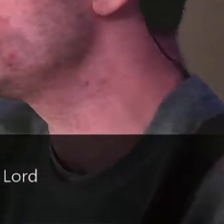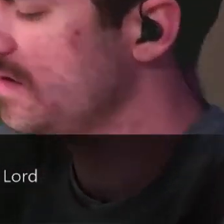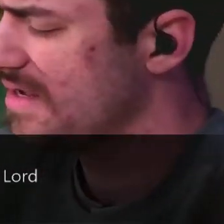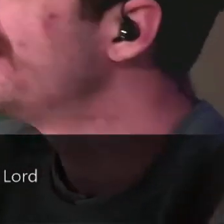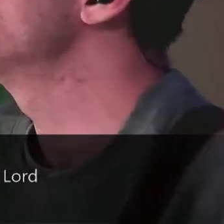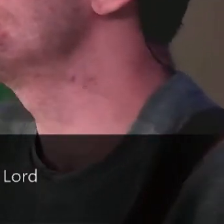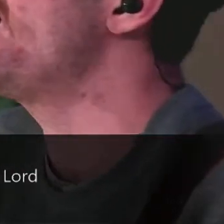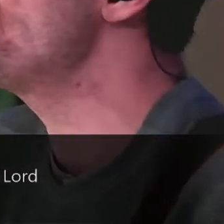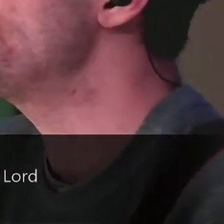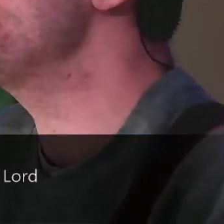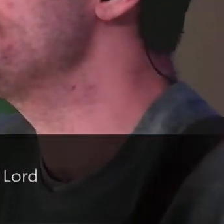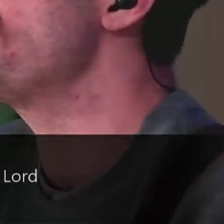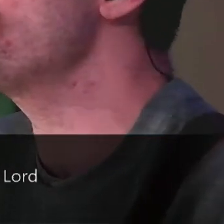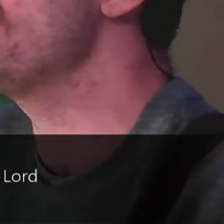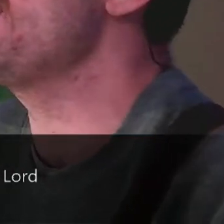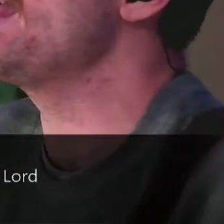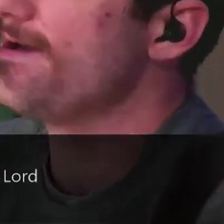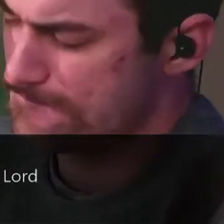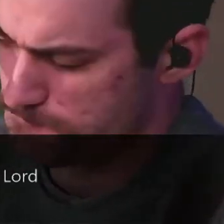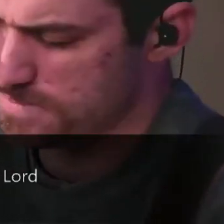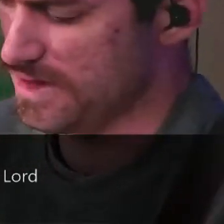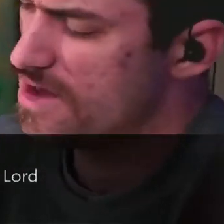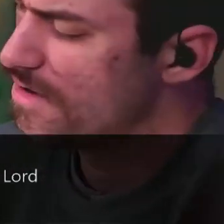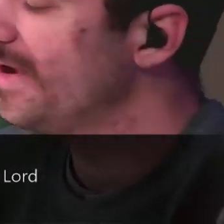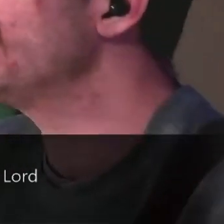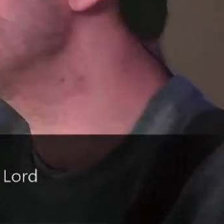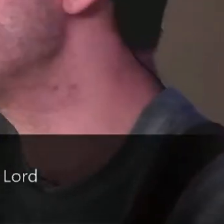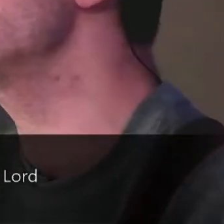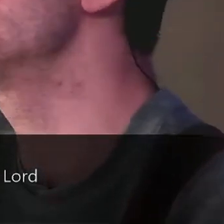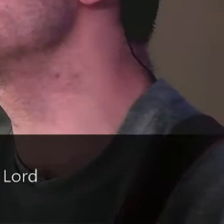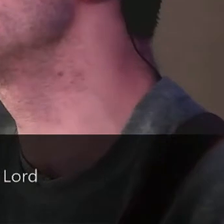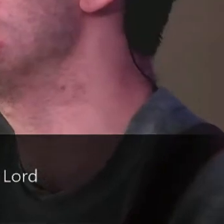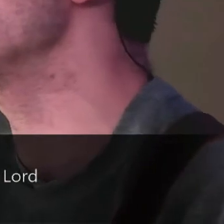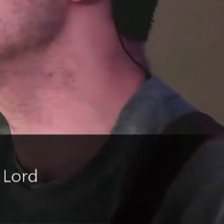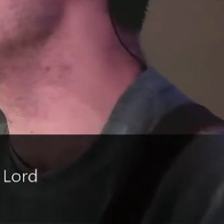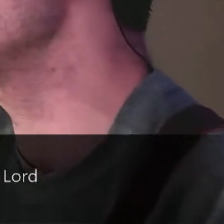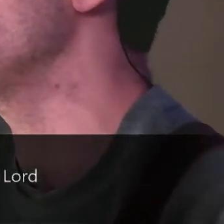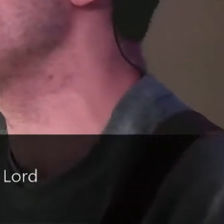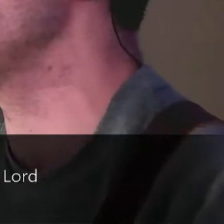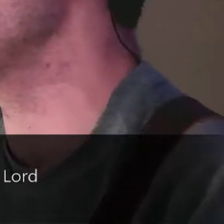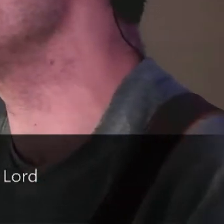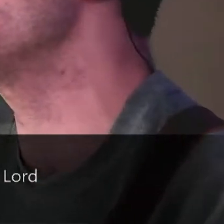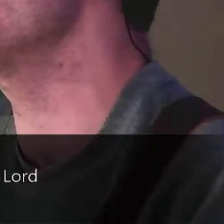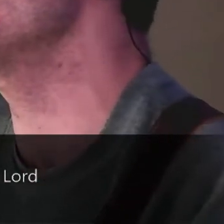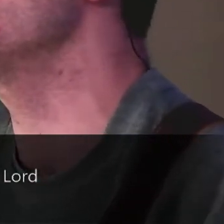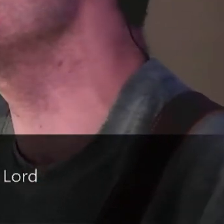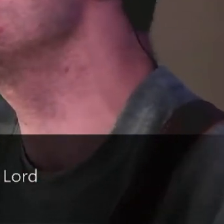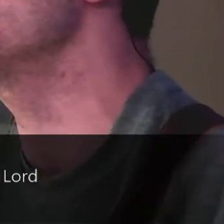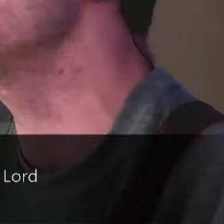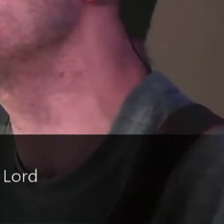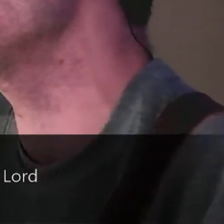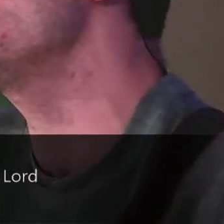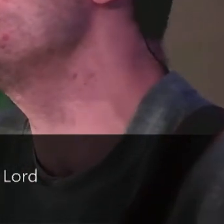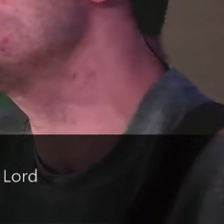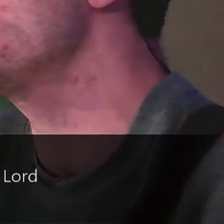Lord. Yahweh, Yahweh, we love to shout your name, oh